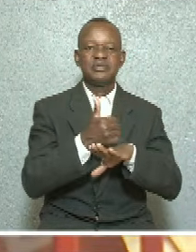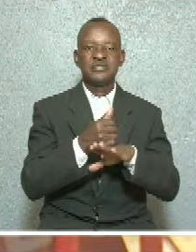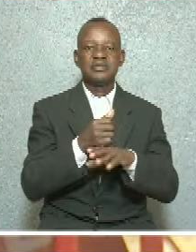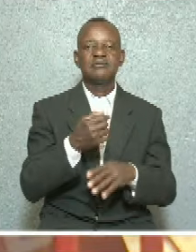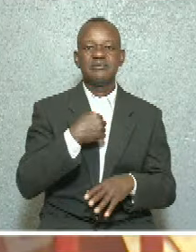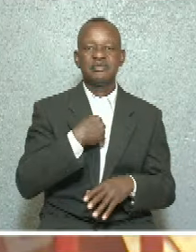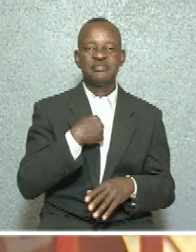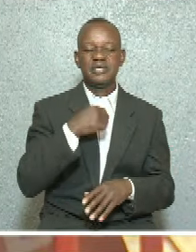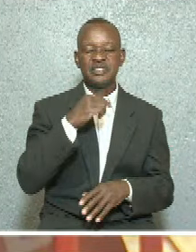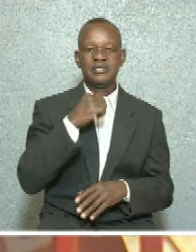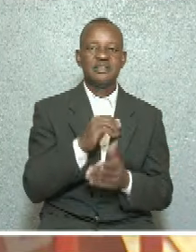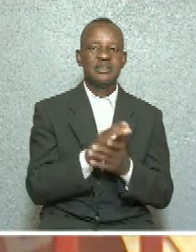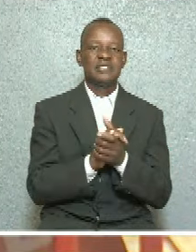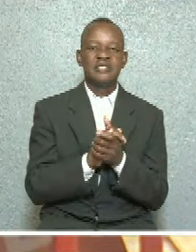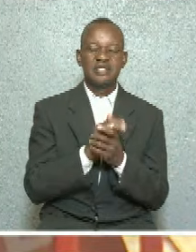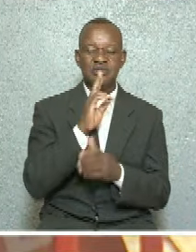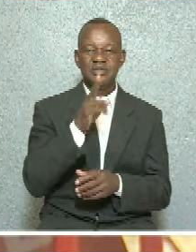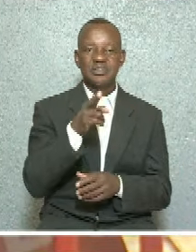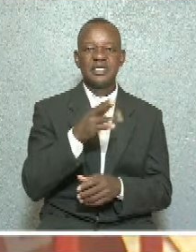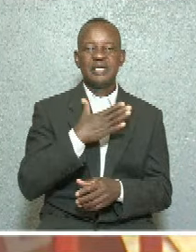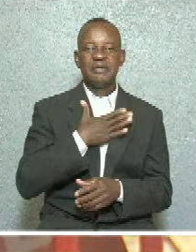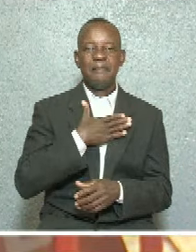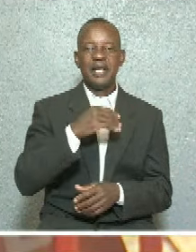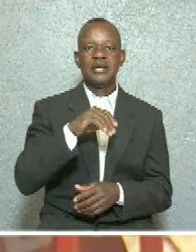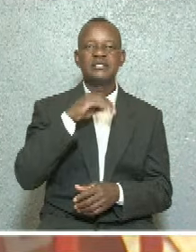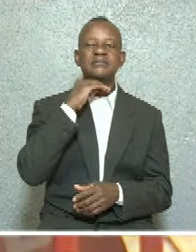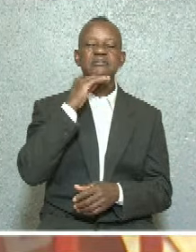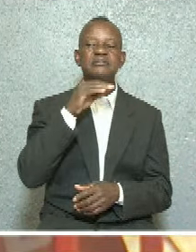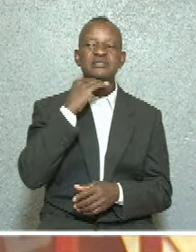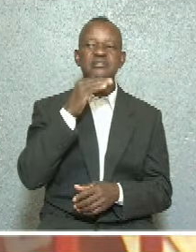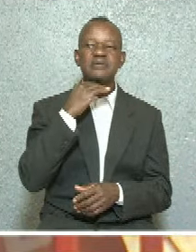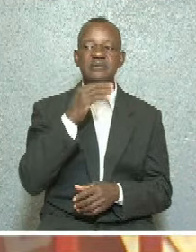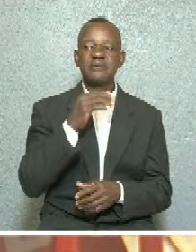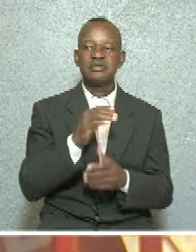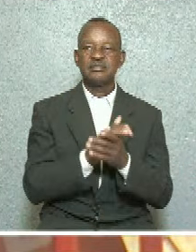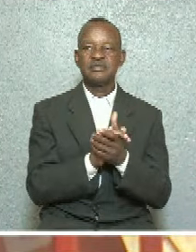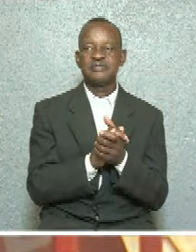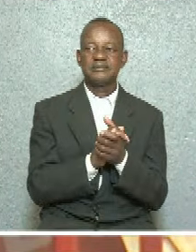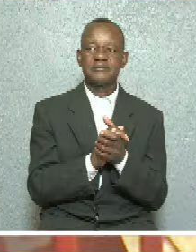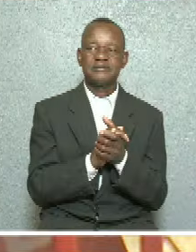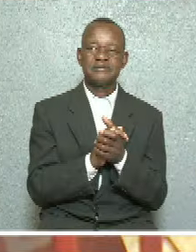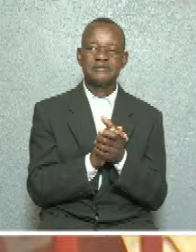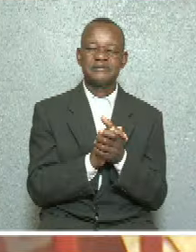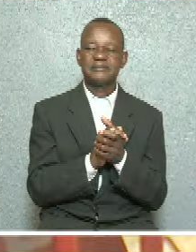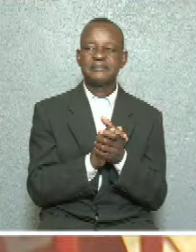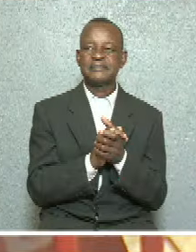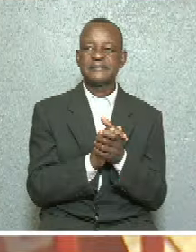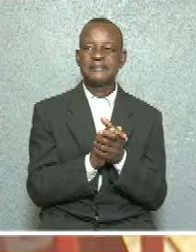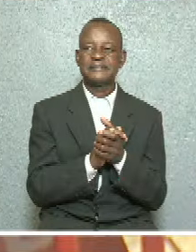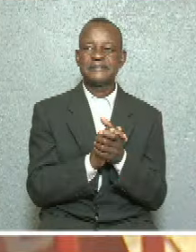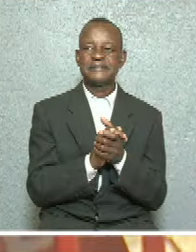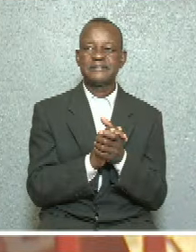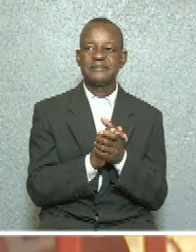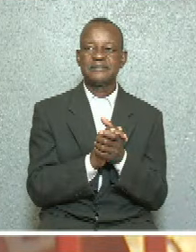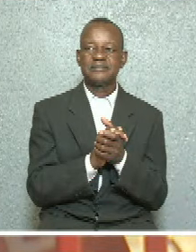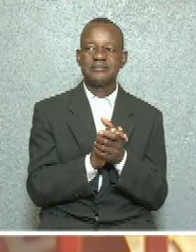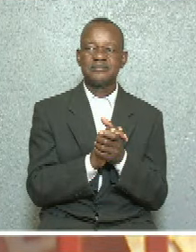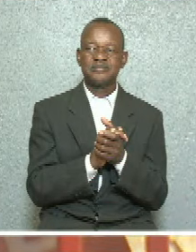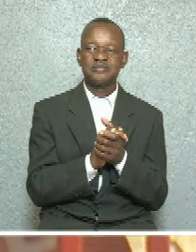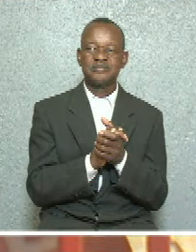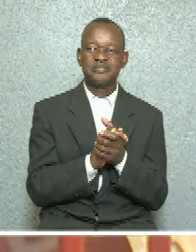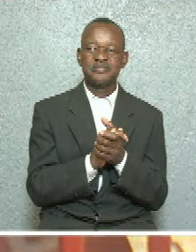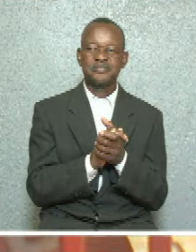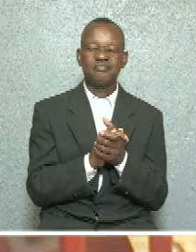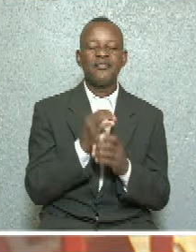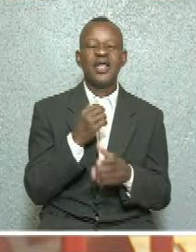story. So I joined the program in 2018. Ideally, how I got to join the program is that I was looking for a soccer team